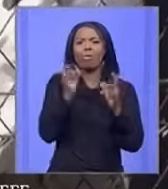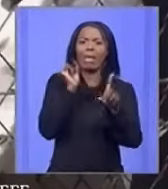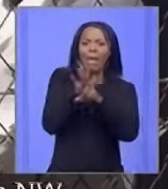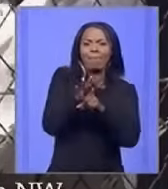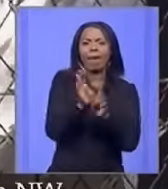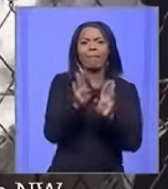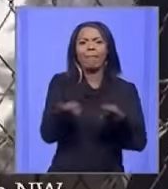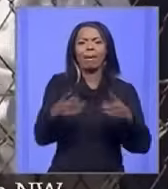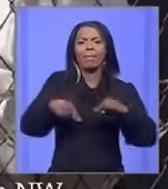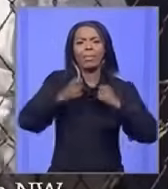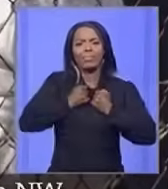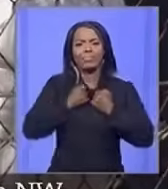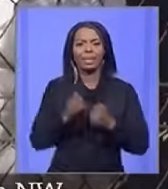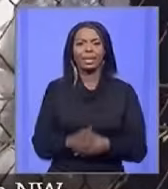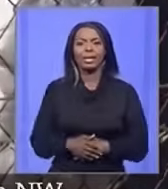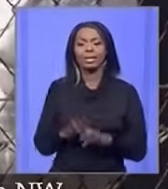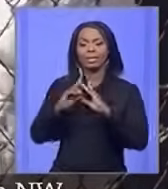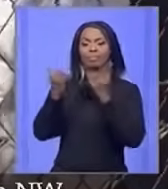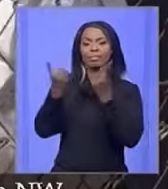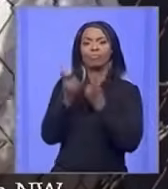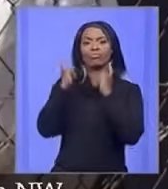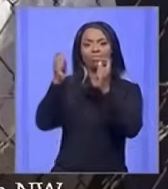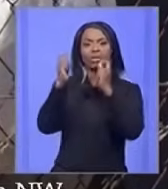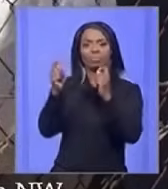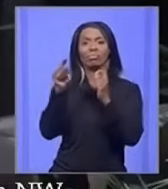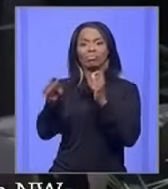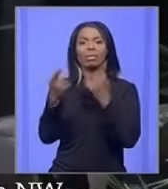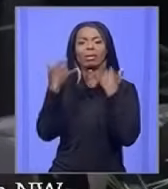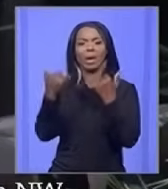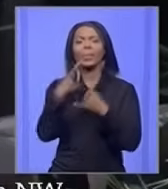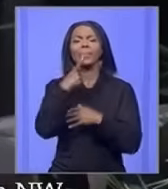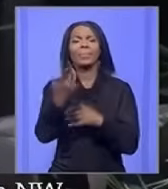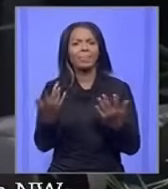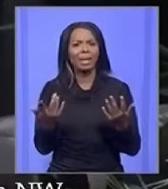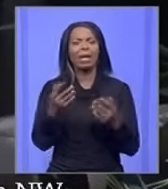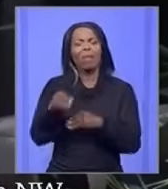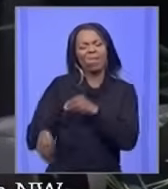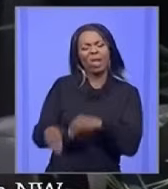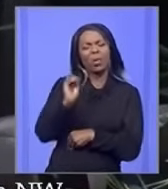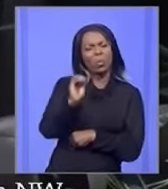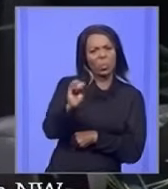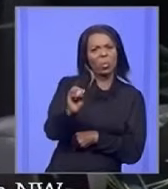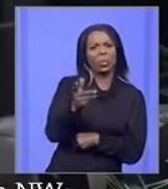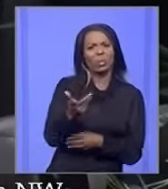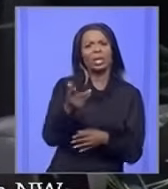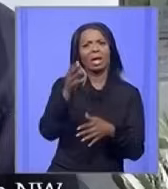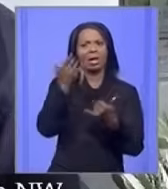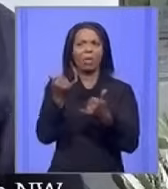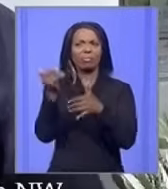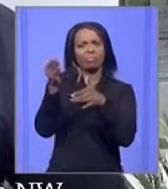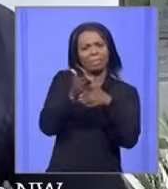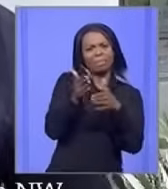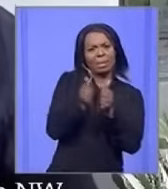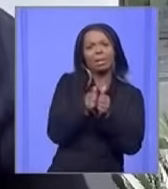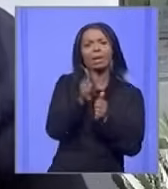siamang. Lefapha la pabalesego ya baagi le dipalangwa le rotloetsa ba ba dumelang fa go na le bonweenwee go ikgolaganya le mapodisi. A ba ye mo diofising tsa